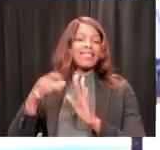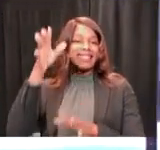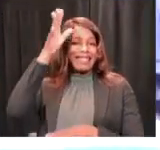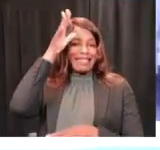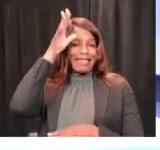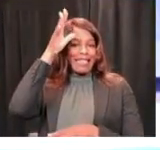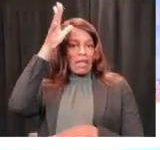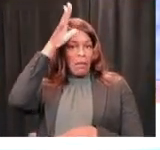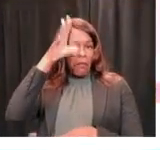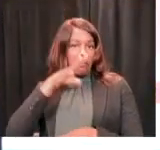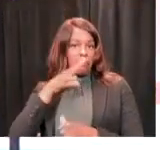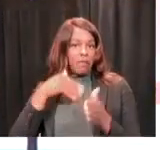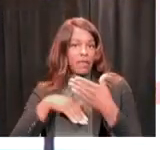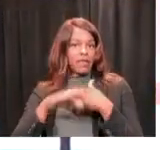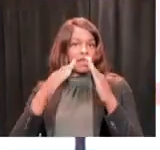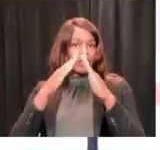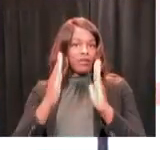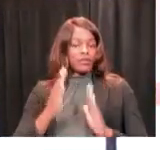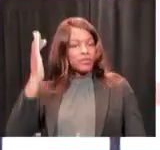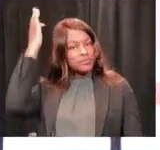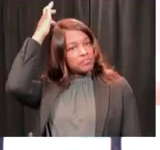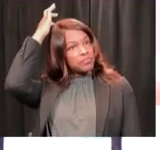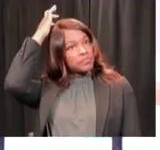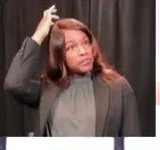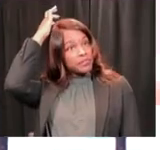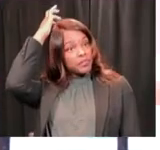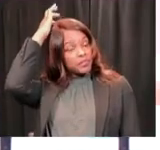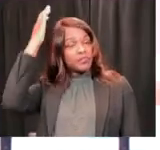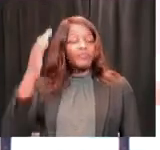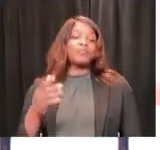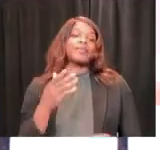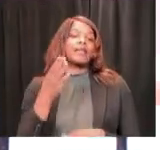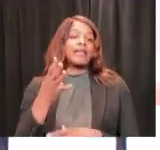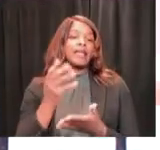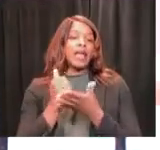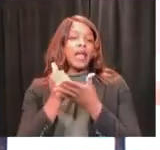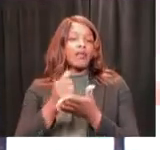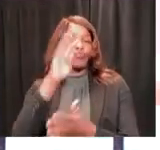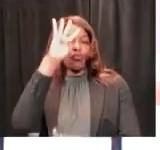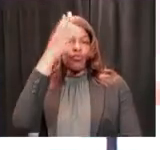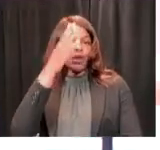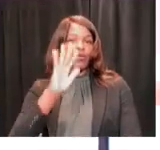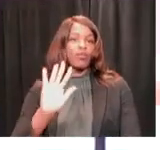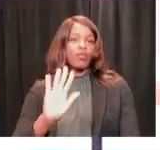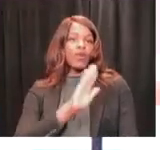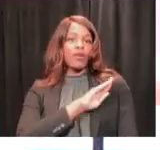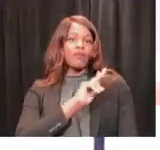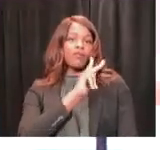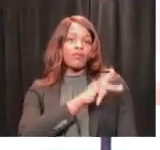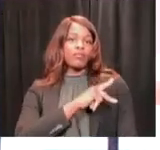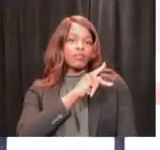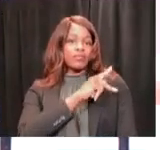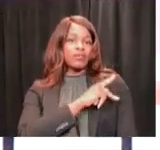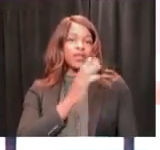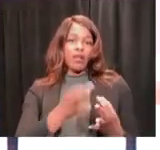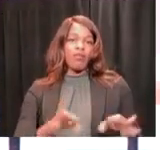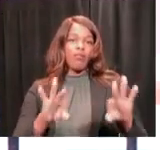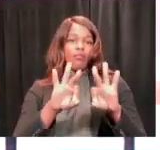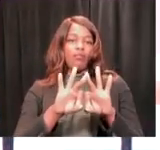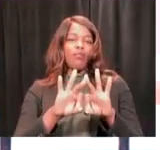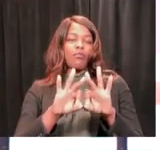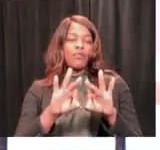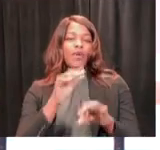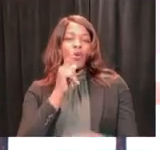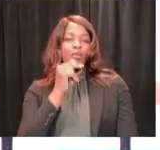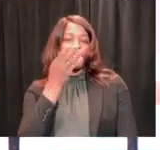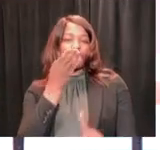relationship with your father, it shapes you, right? It is an important part of who you are.